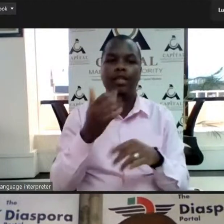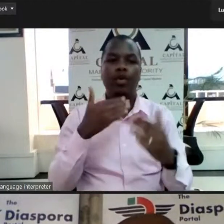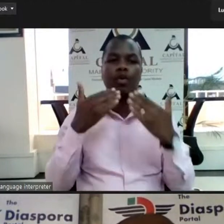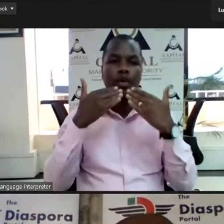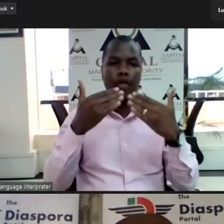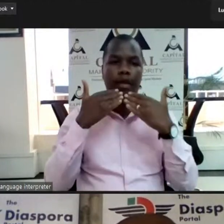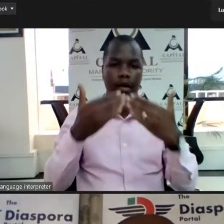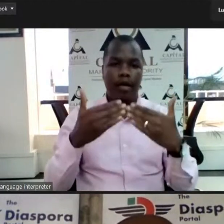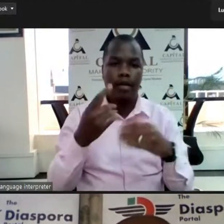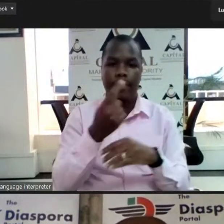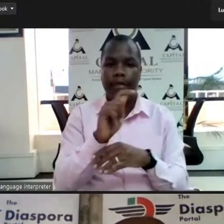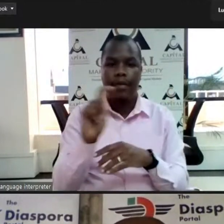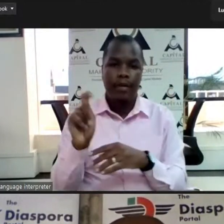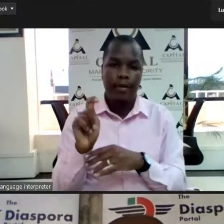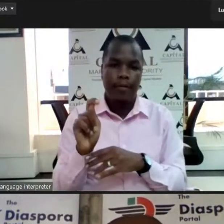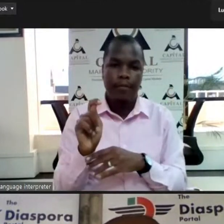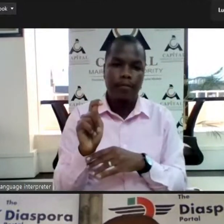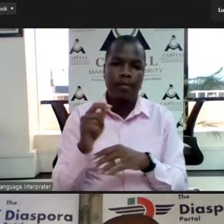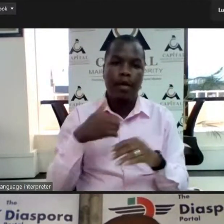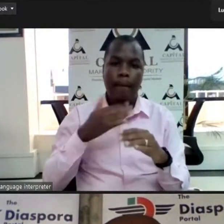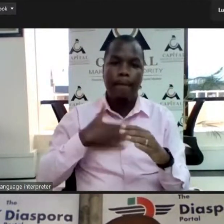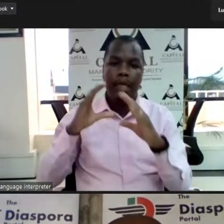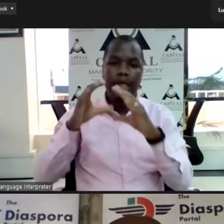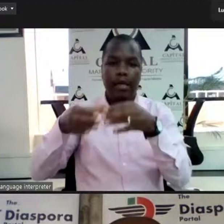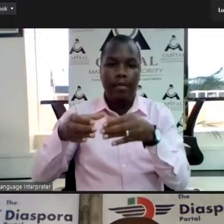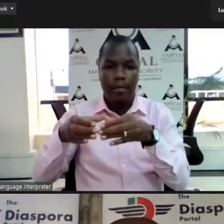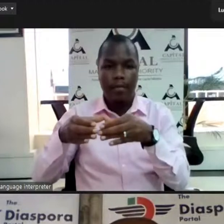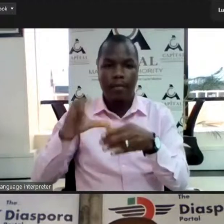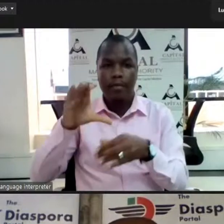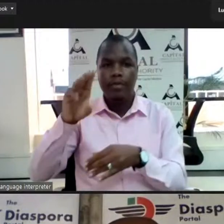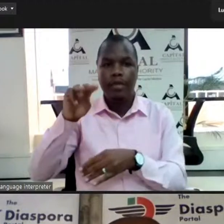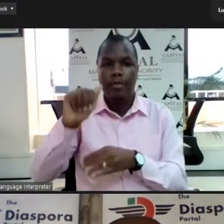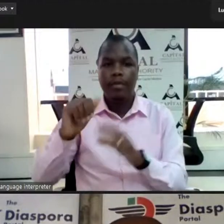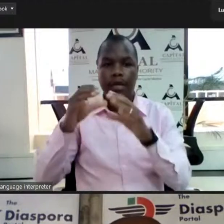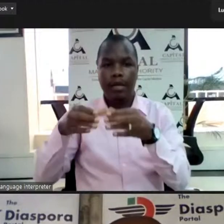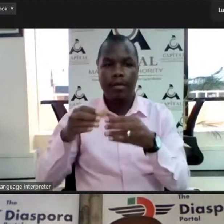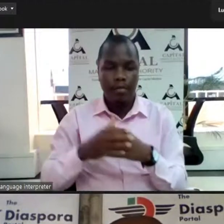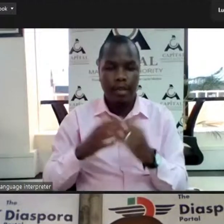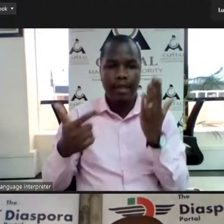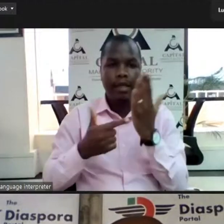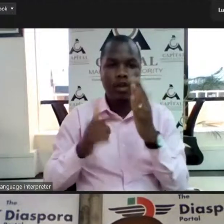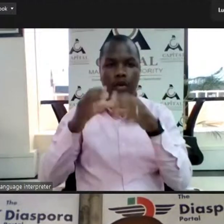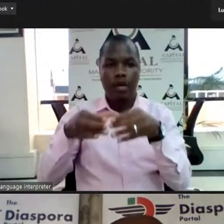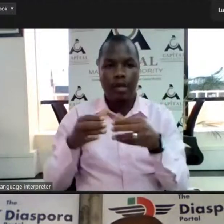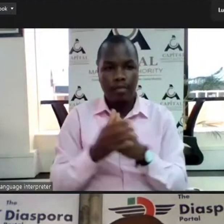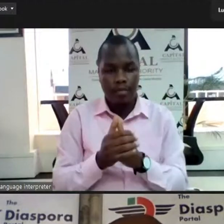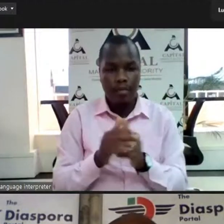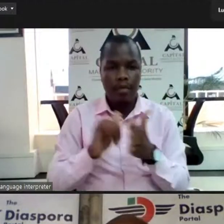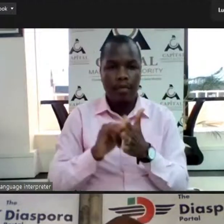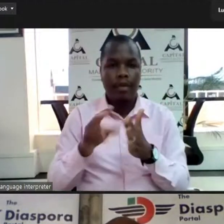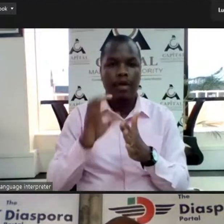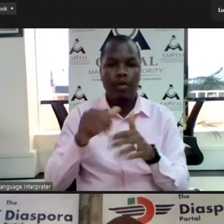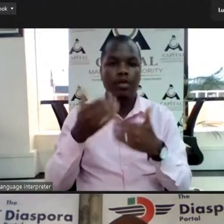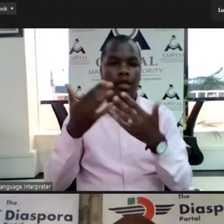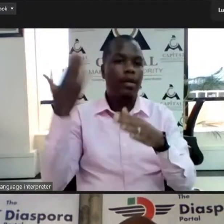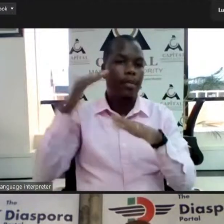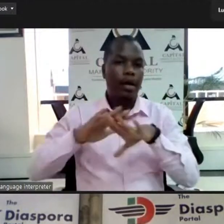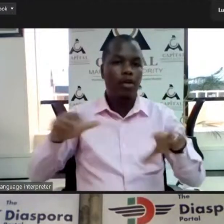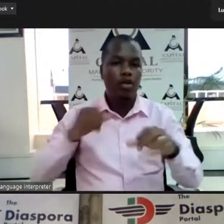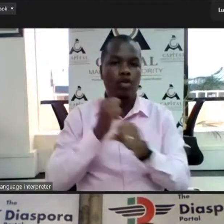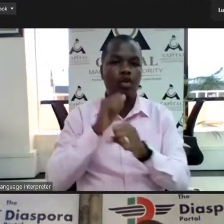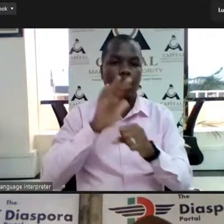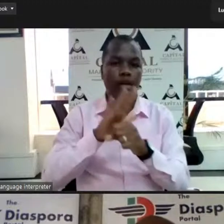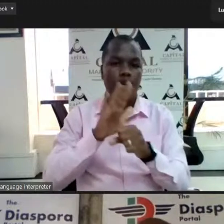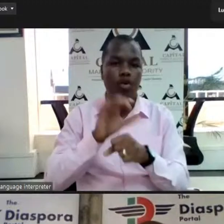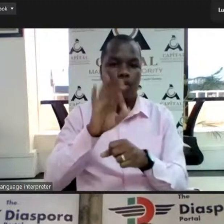to thank my team, the CMA team, the technical team that was at the background doing a lot